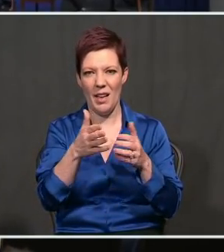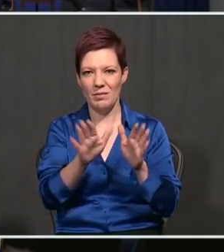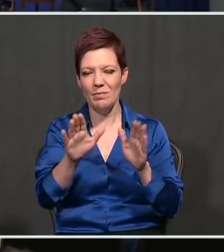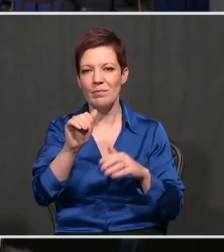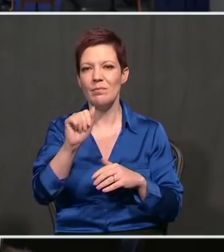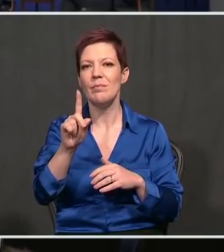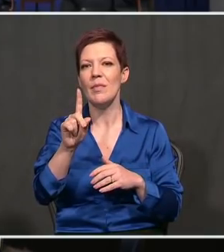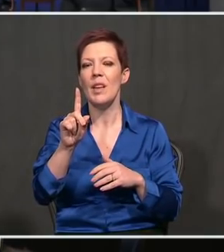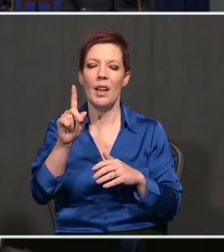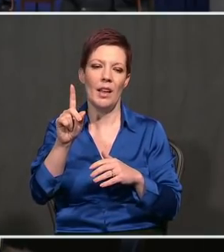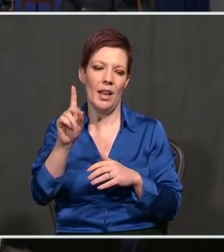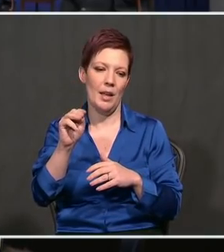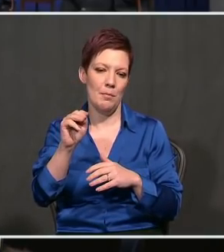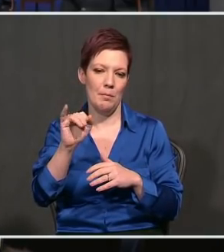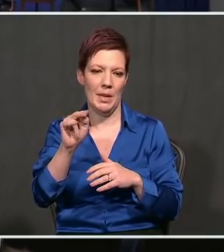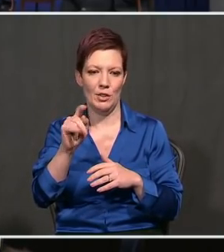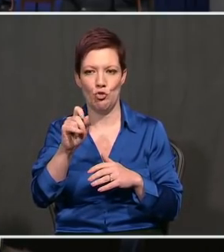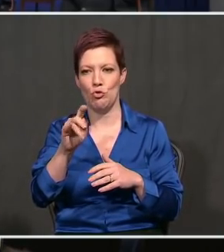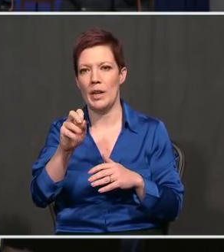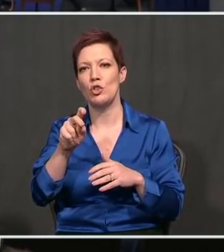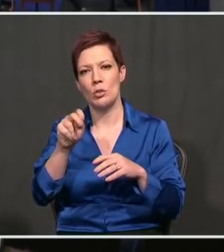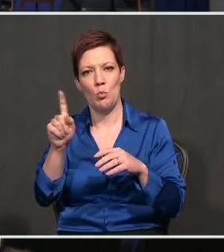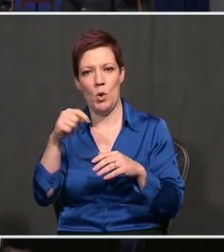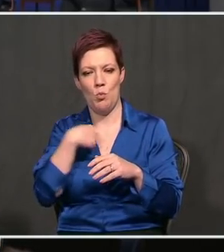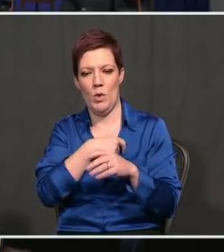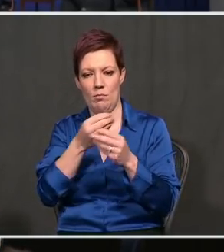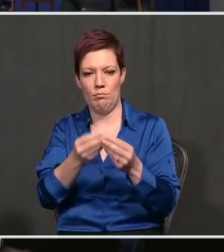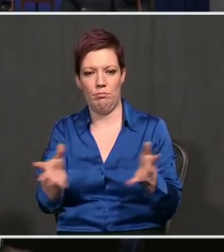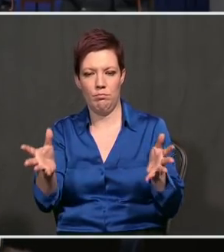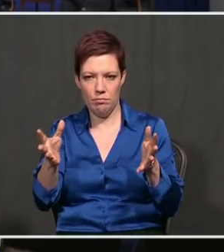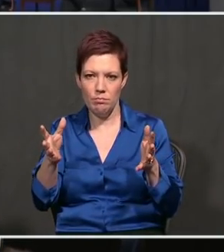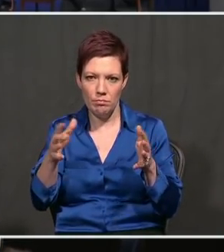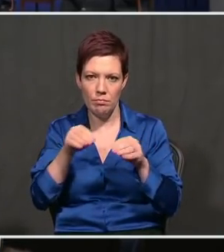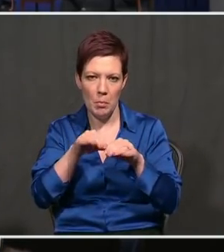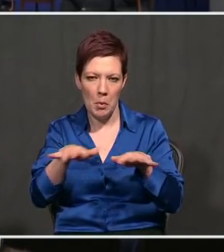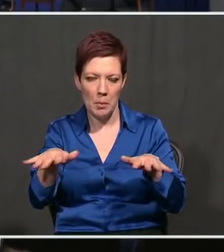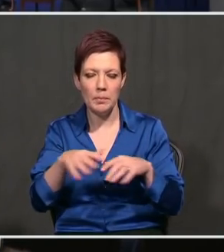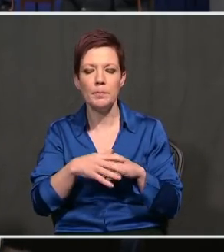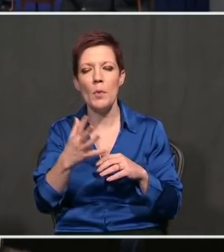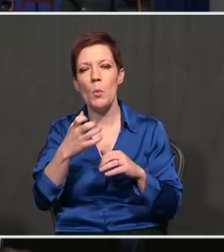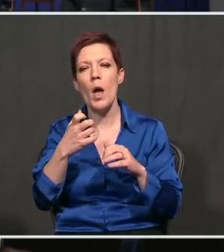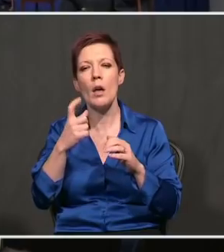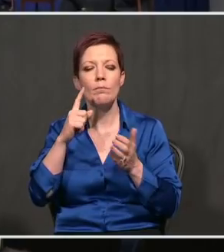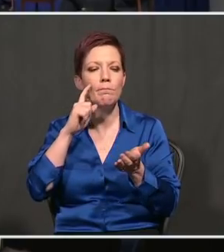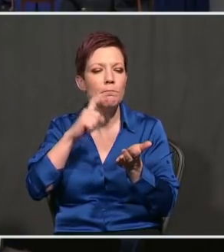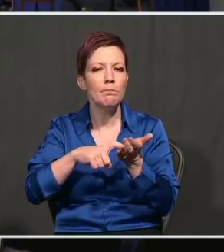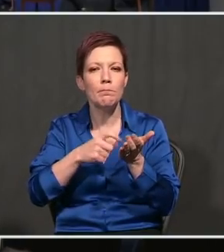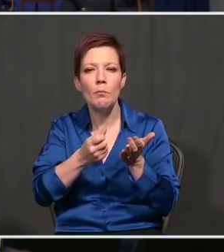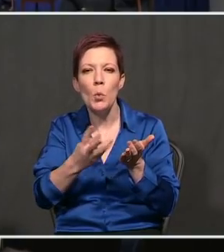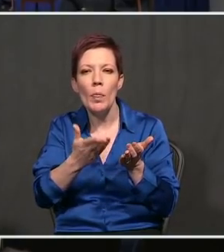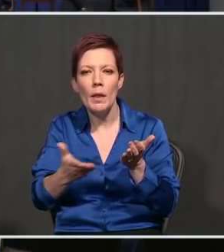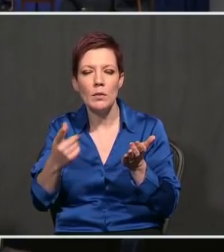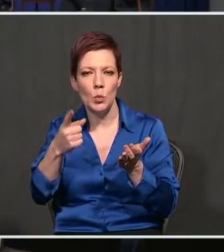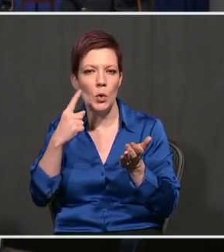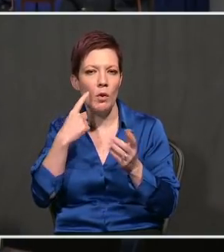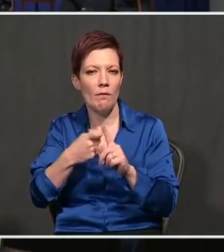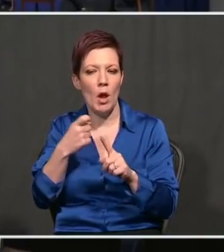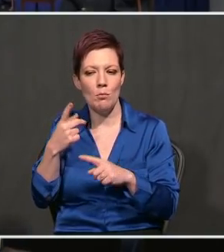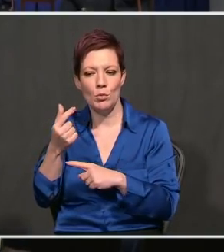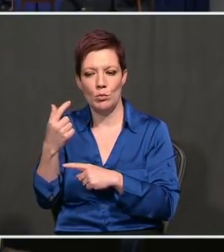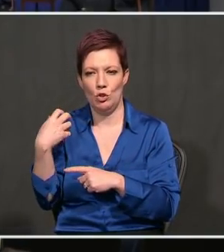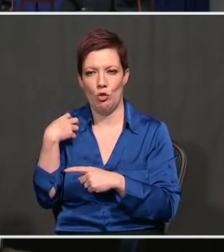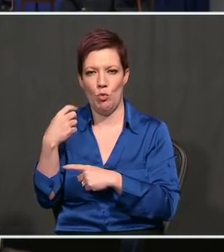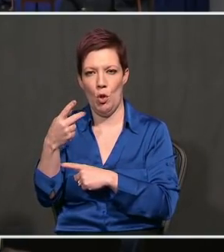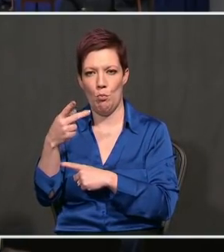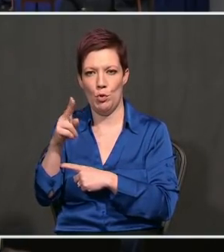role, and that is as the centralized distributor. And so there, I just want to point out a couple quick things. As you saw in the schematic and heard from General Perna, we